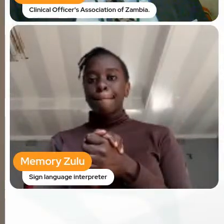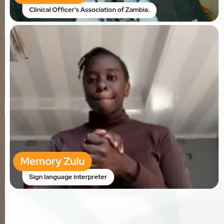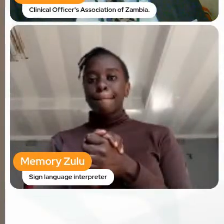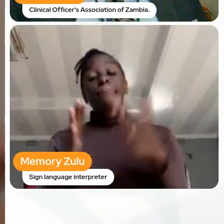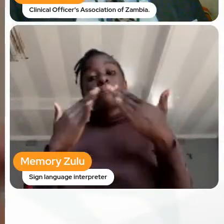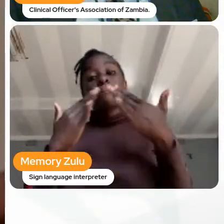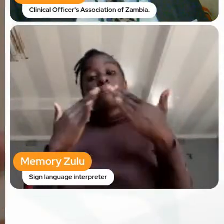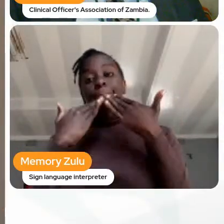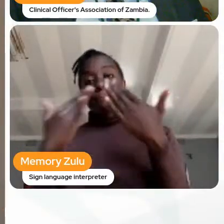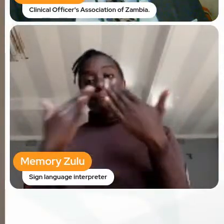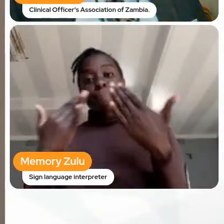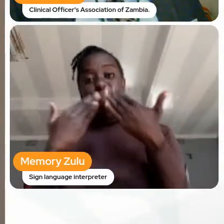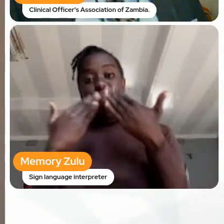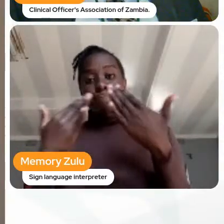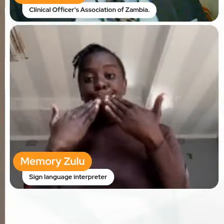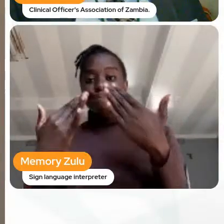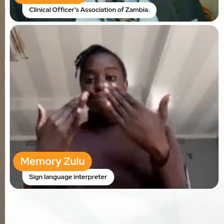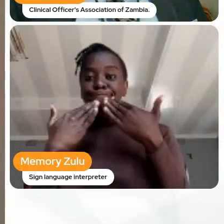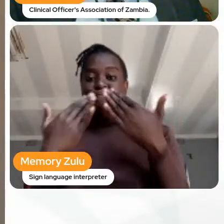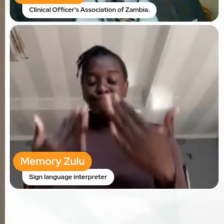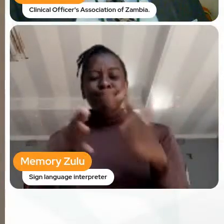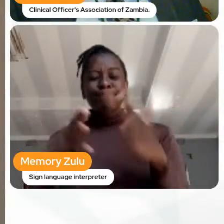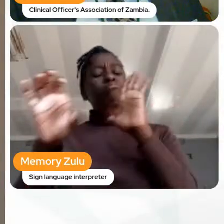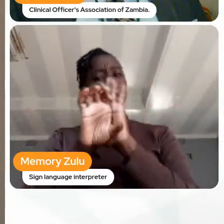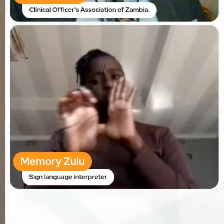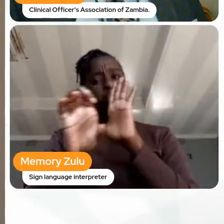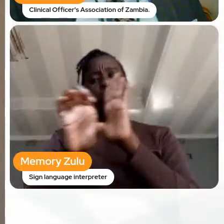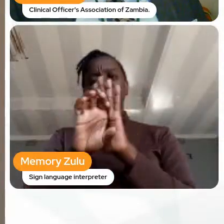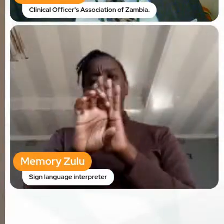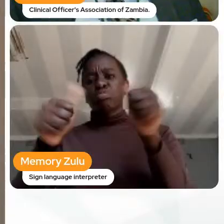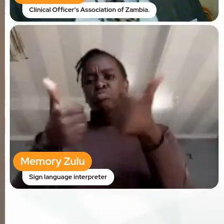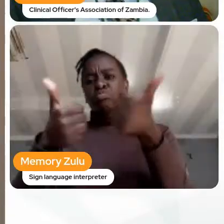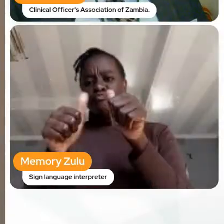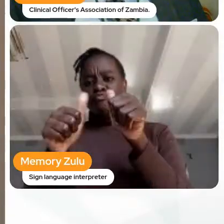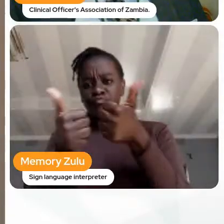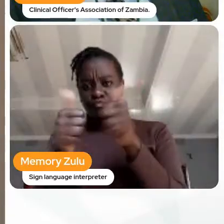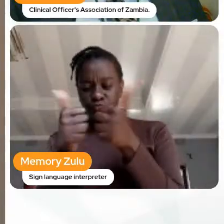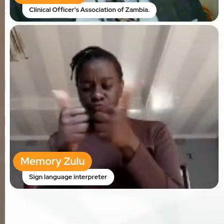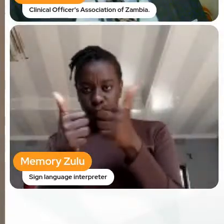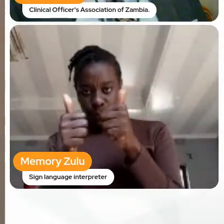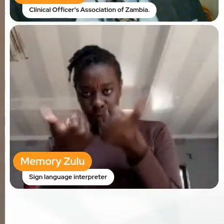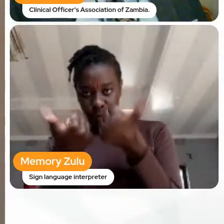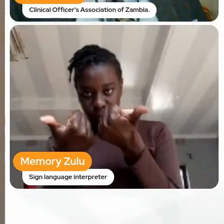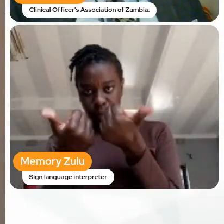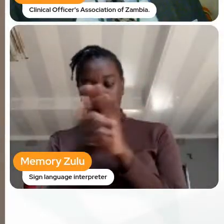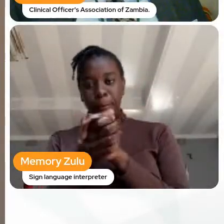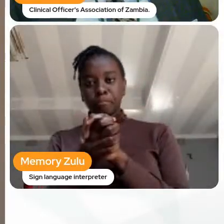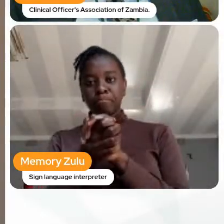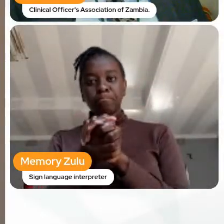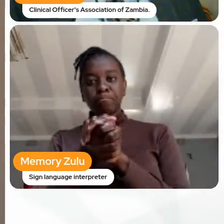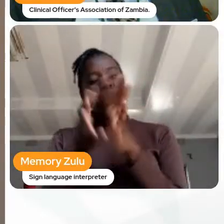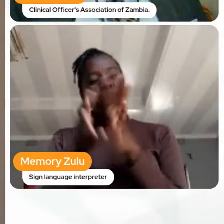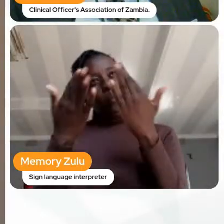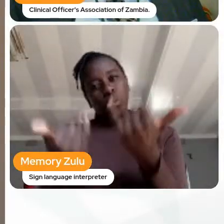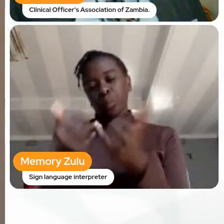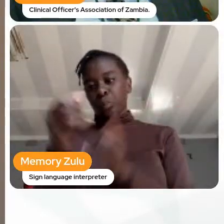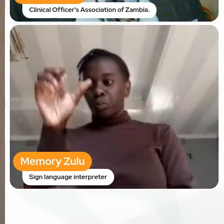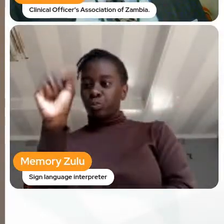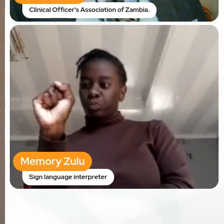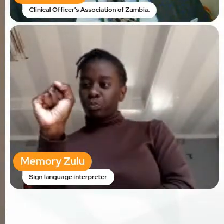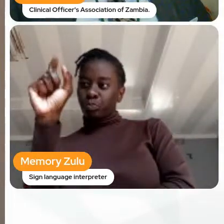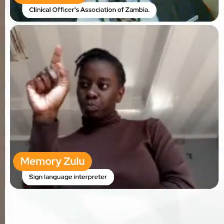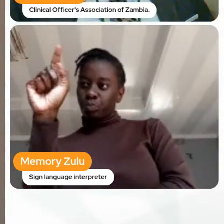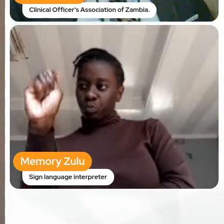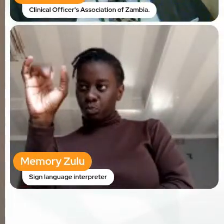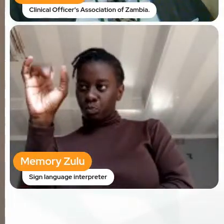how exactly each is transmitted and whatnot. So now when we get to look at STIs and UTIs, you are going to find that a number of young